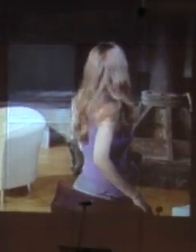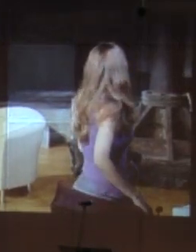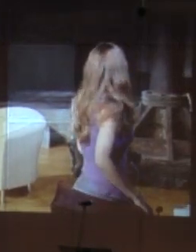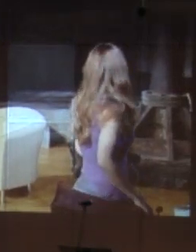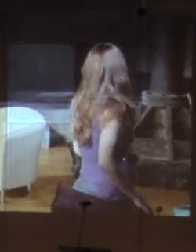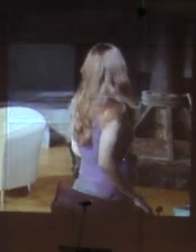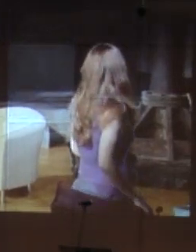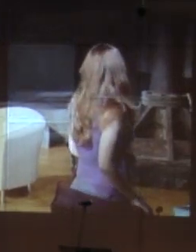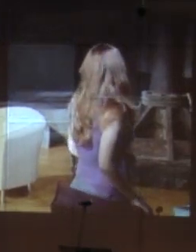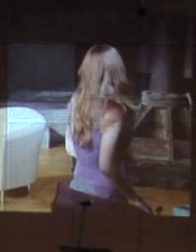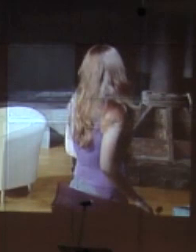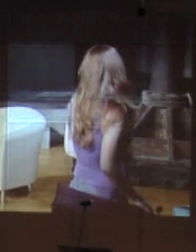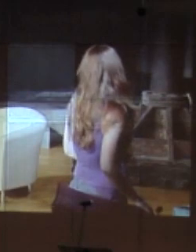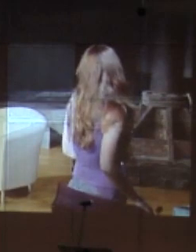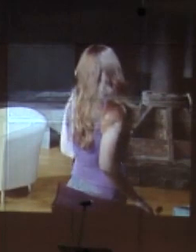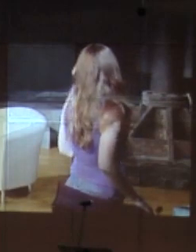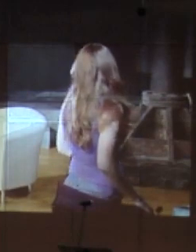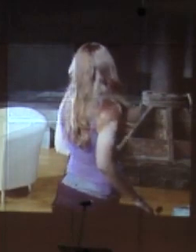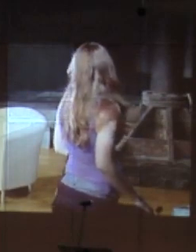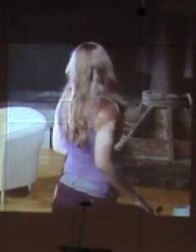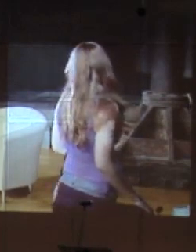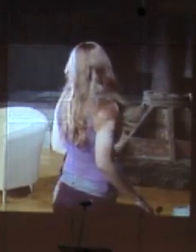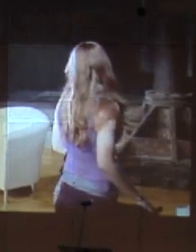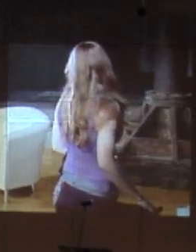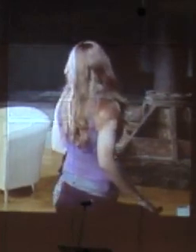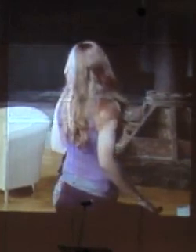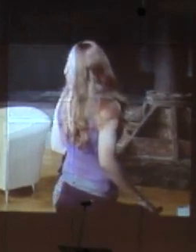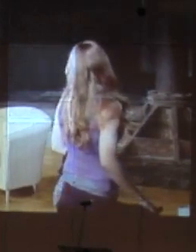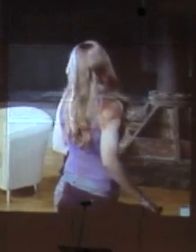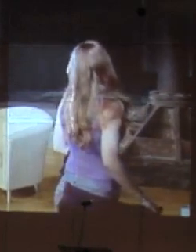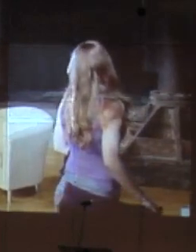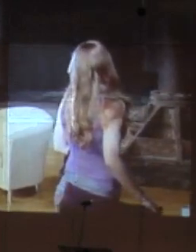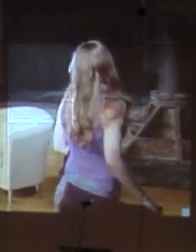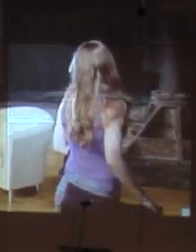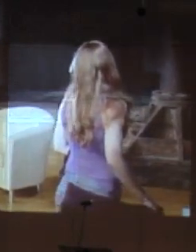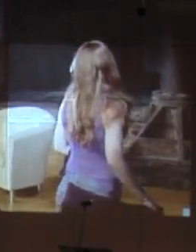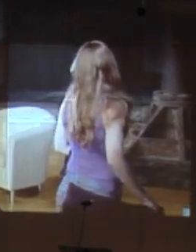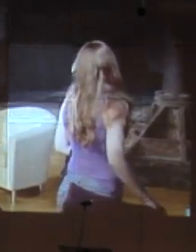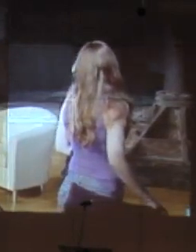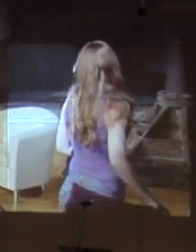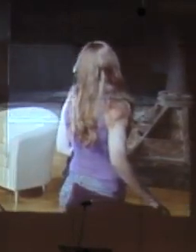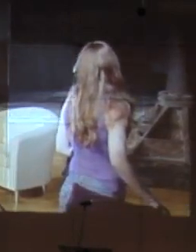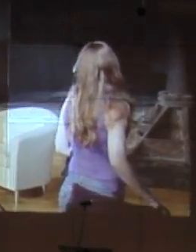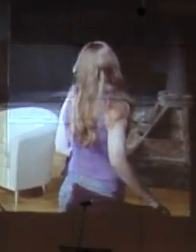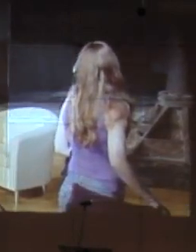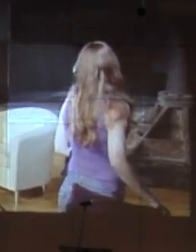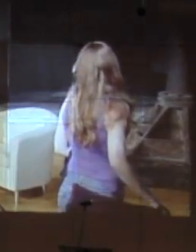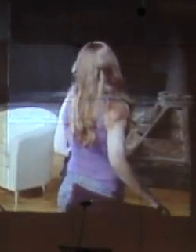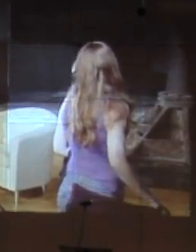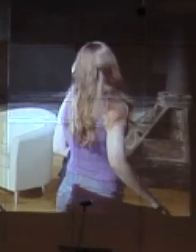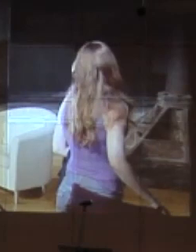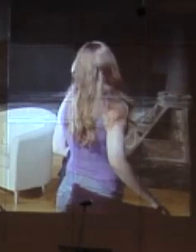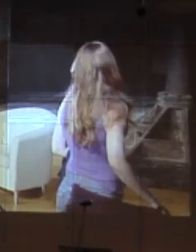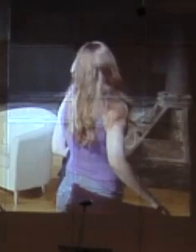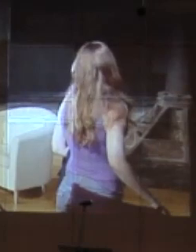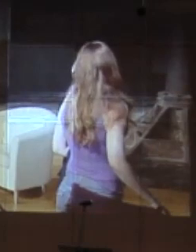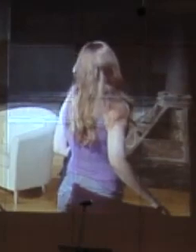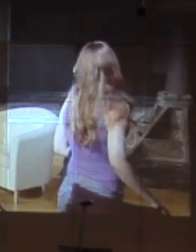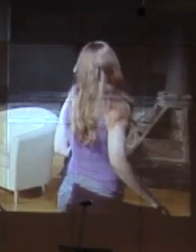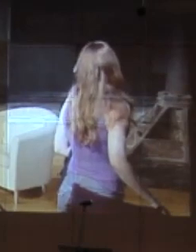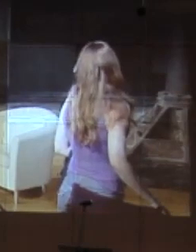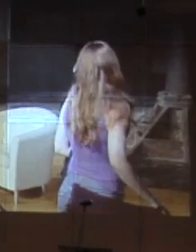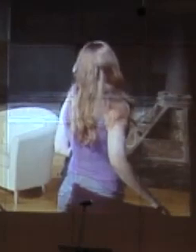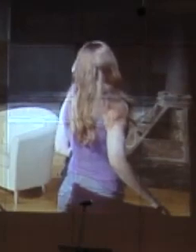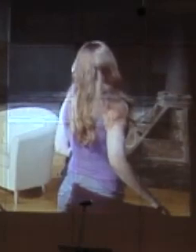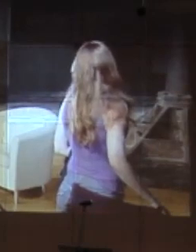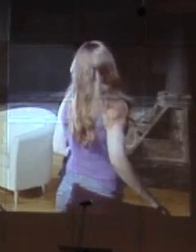it not a cam that was looking outside when you got here the young woman walks around the room a bit Yeah so I